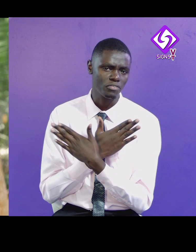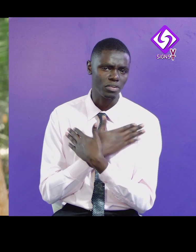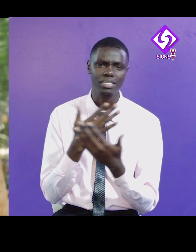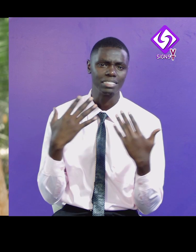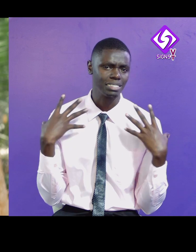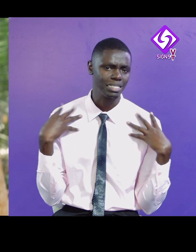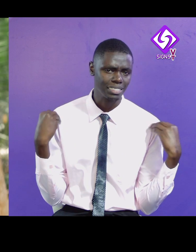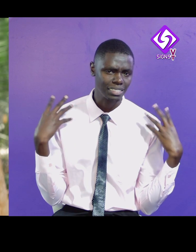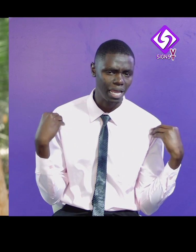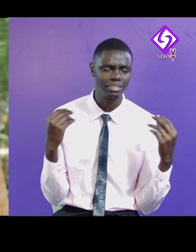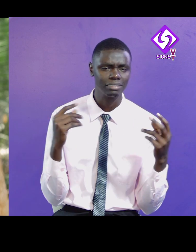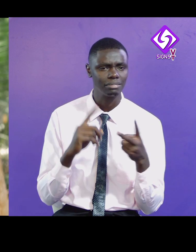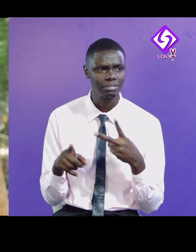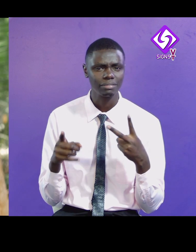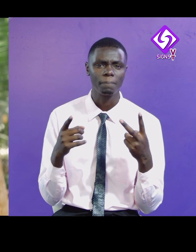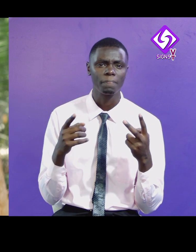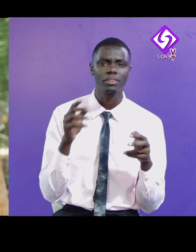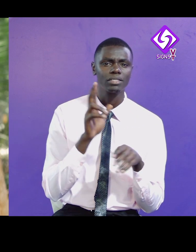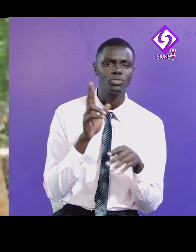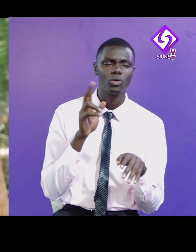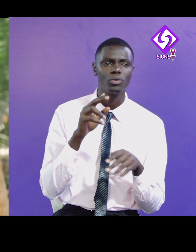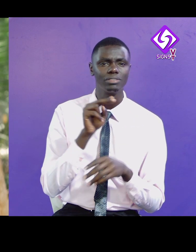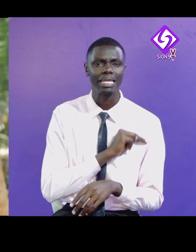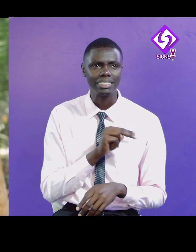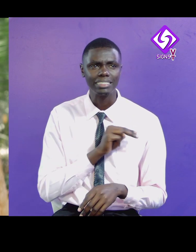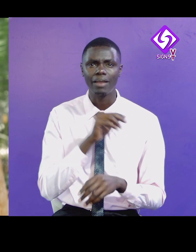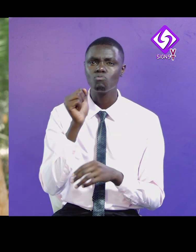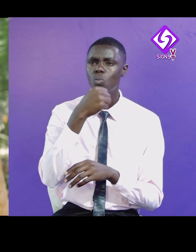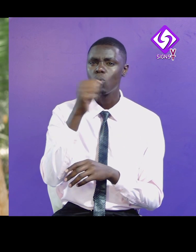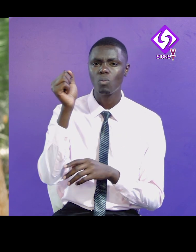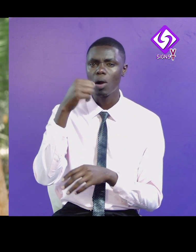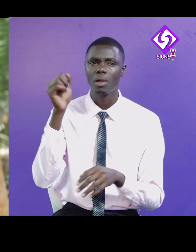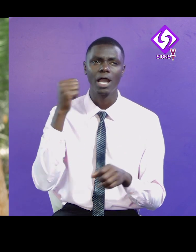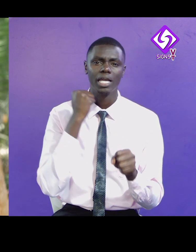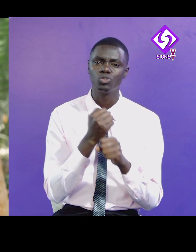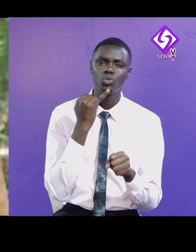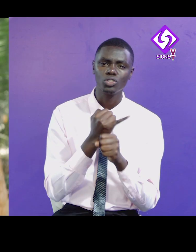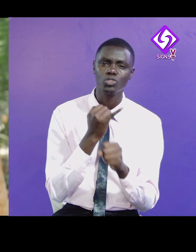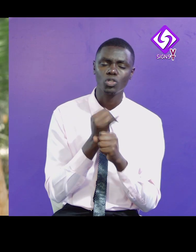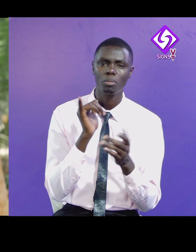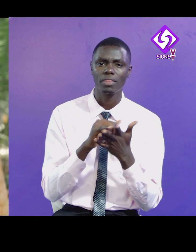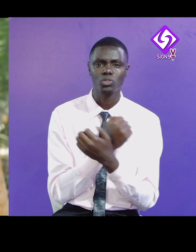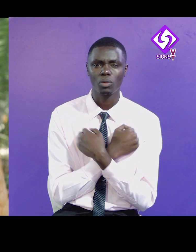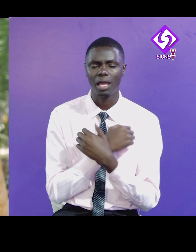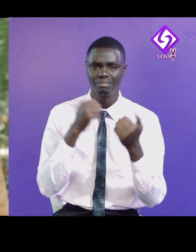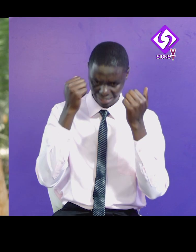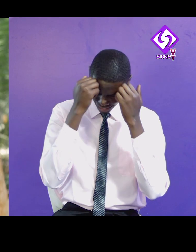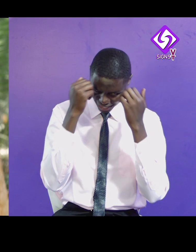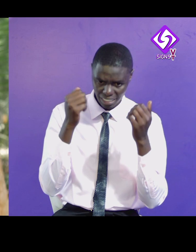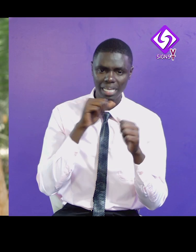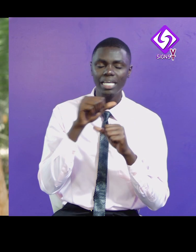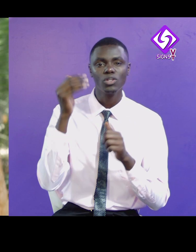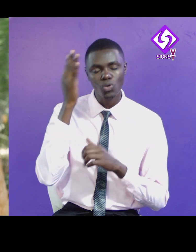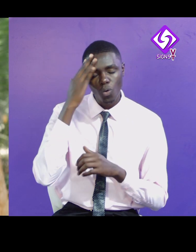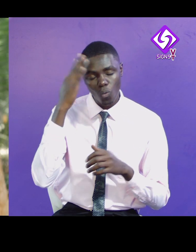doing exercise? Is it spending time in nature and doing a job that you love, studying? It's really